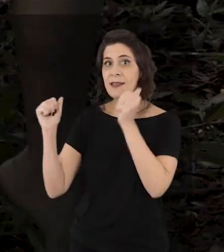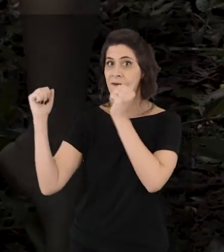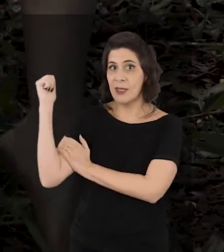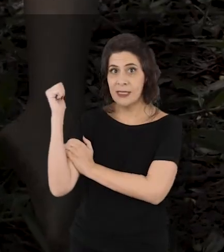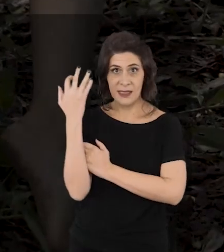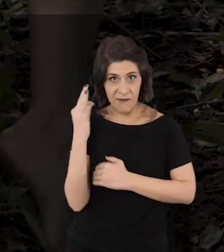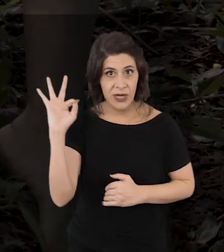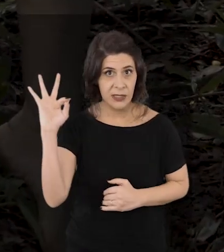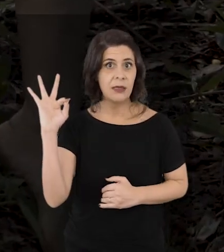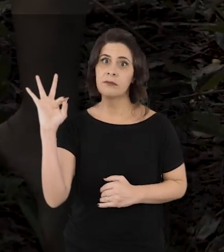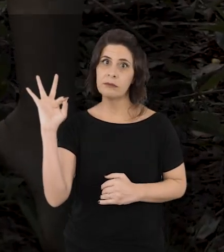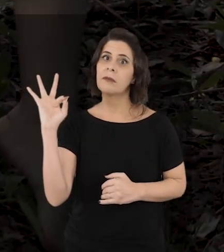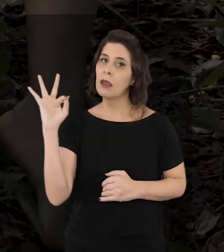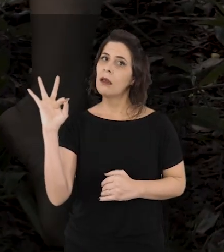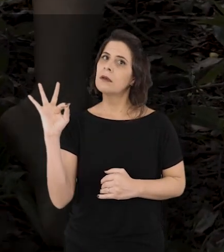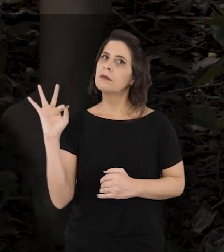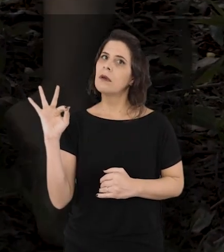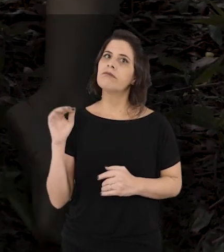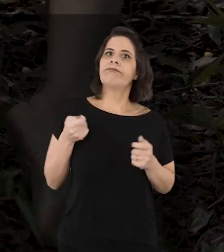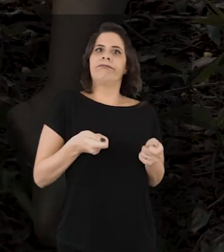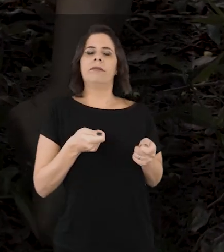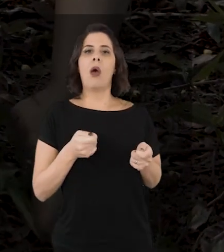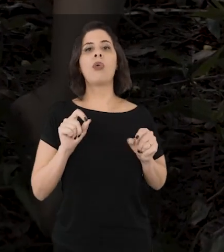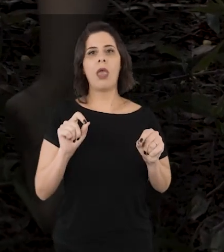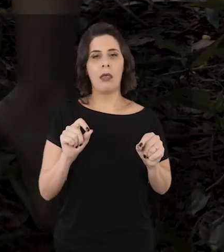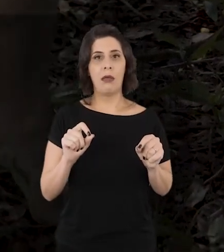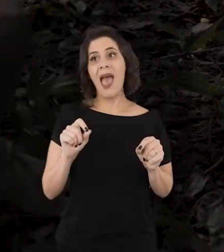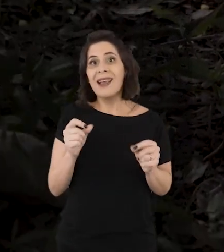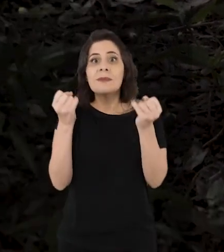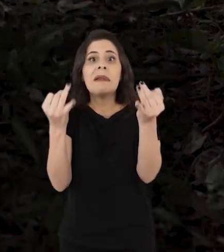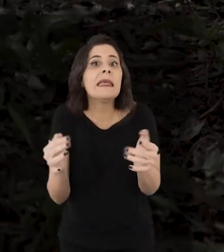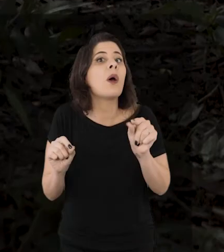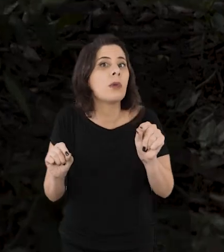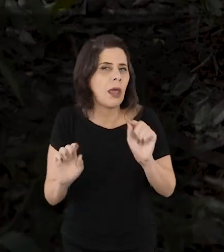she meant was that there is a way of